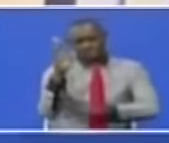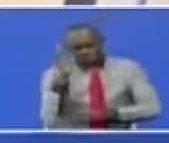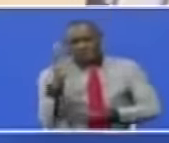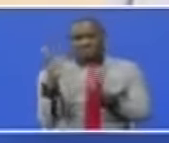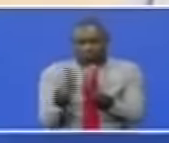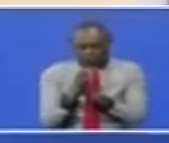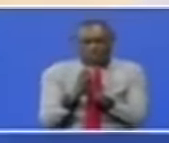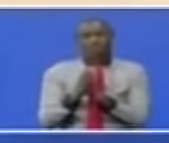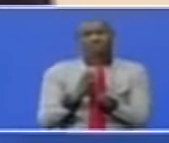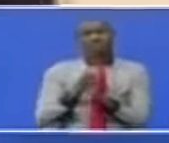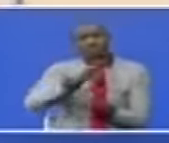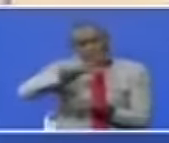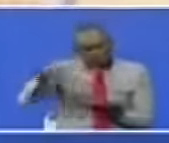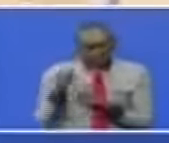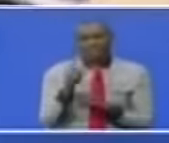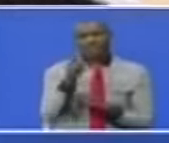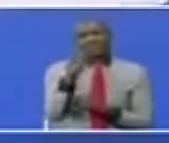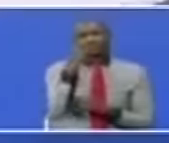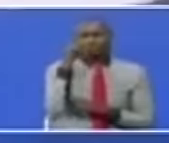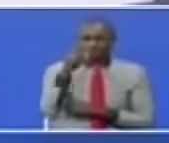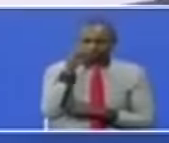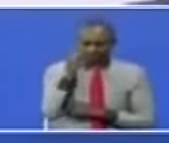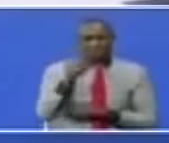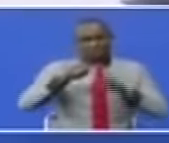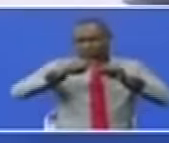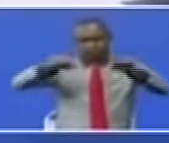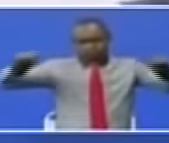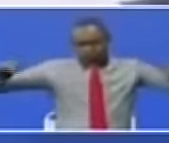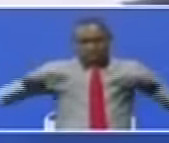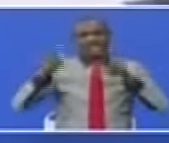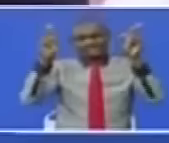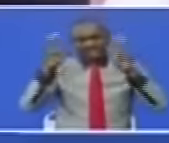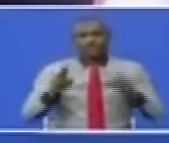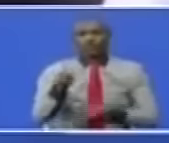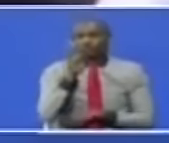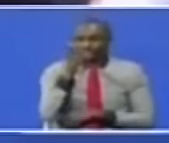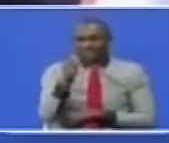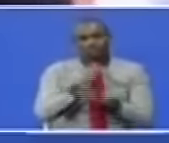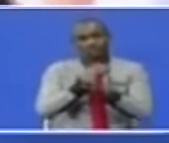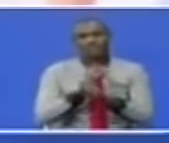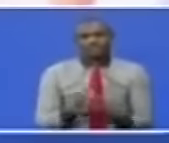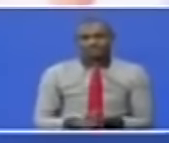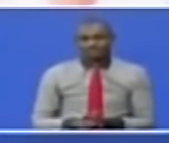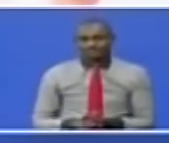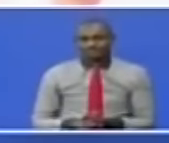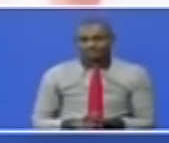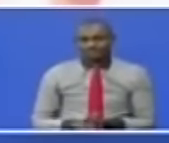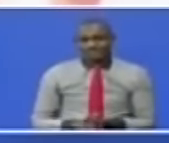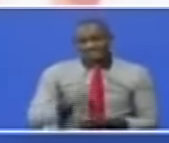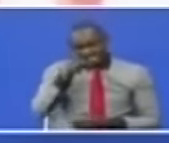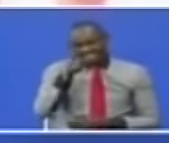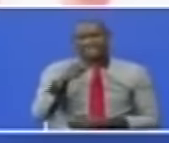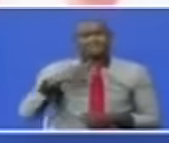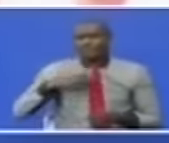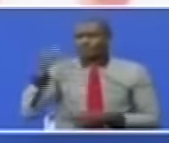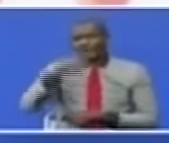and prosperity across approximately 2.5 million square miles of international waters. The root causes of the